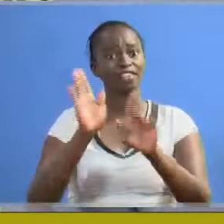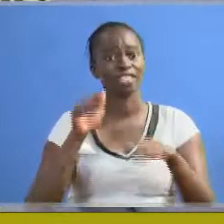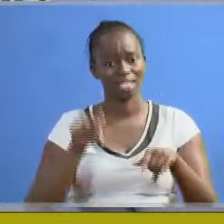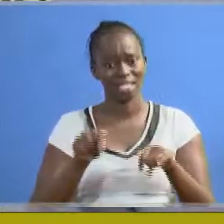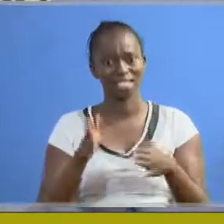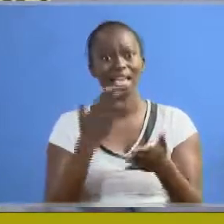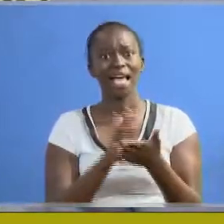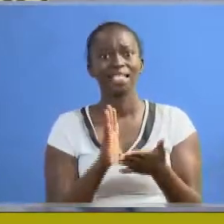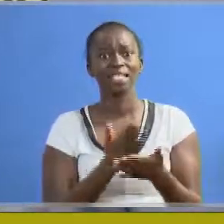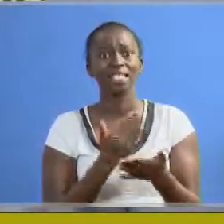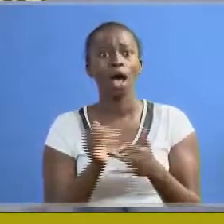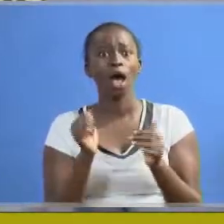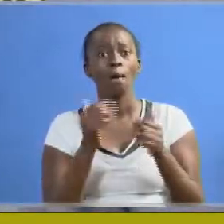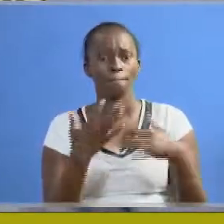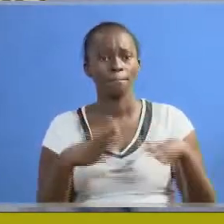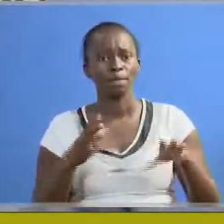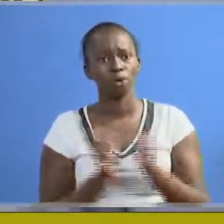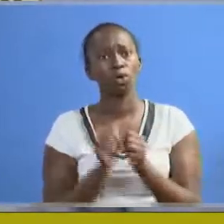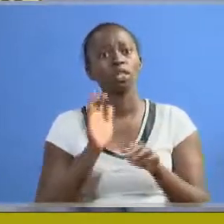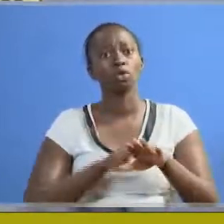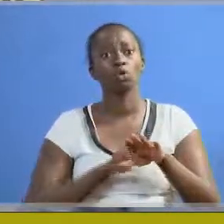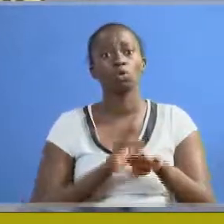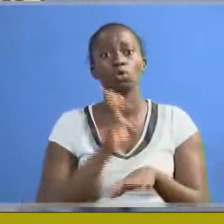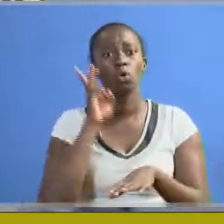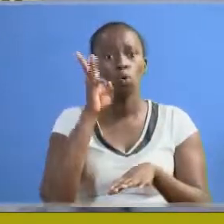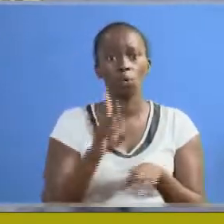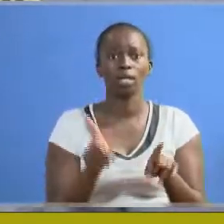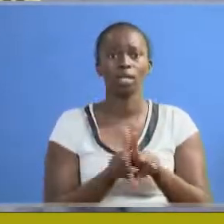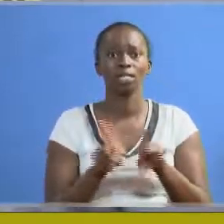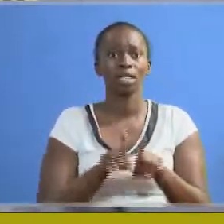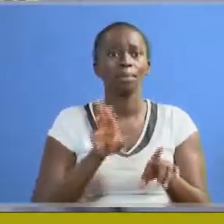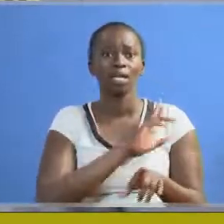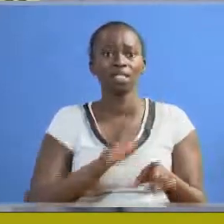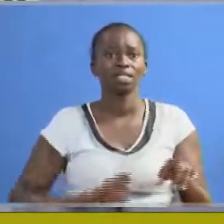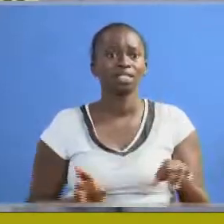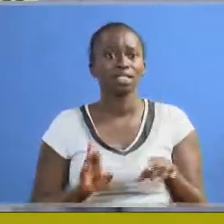people of goodwill or religious institutions to just address their plight.